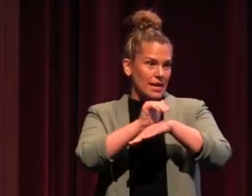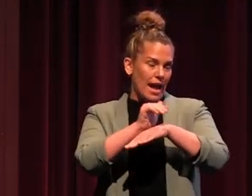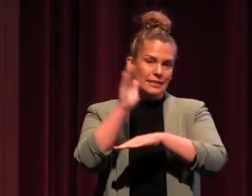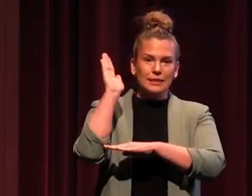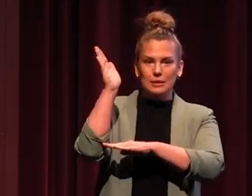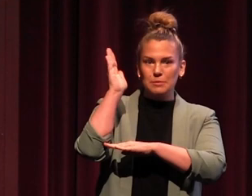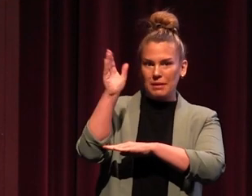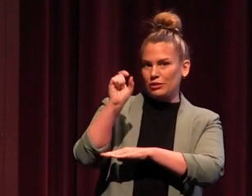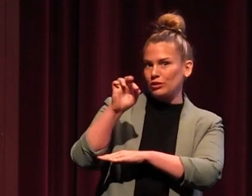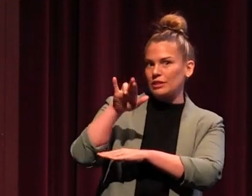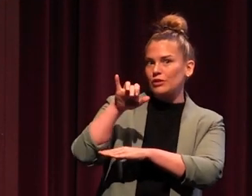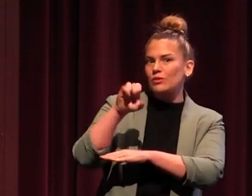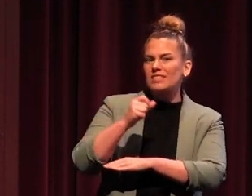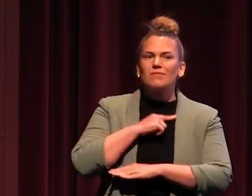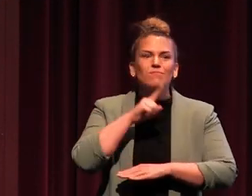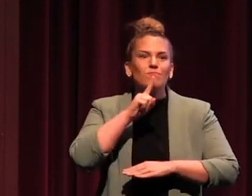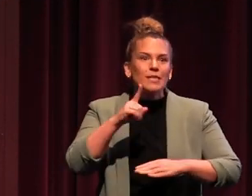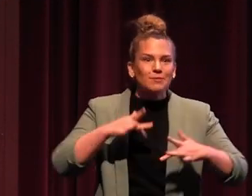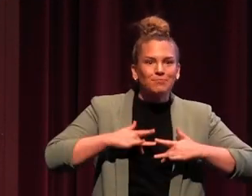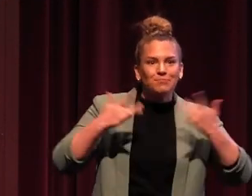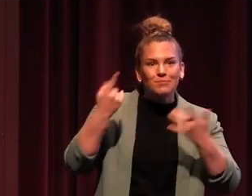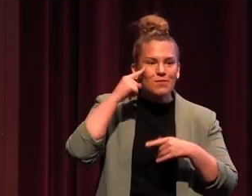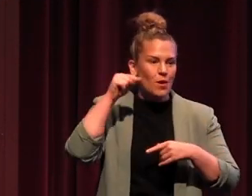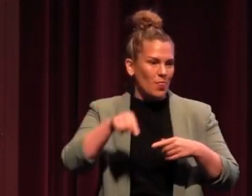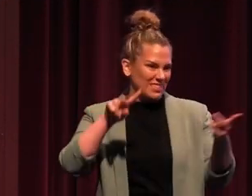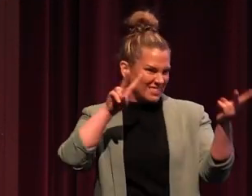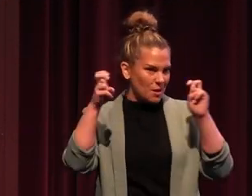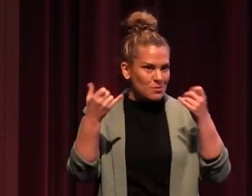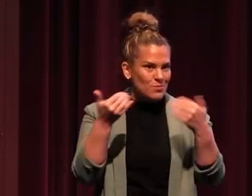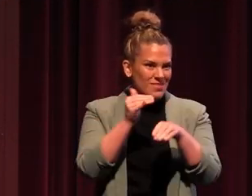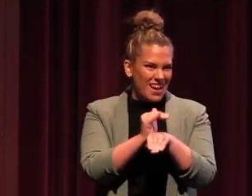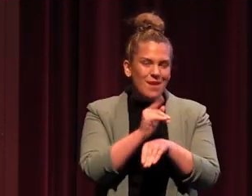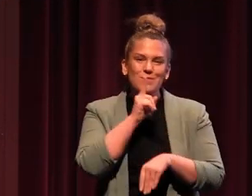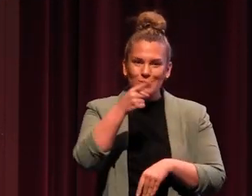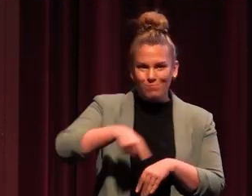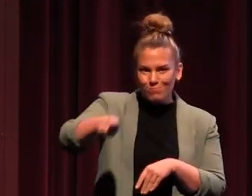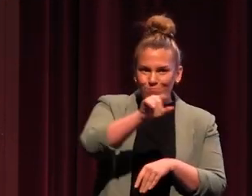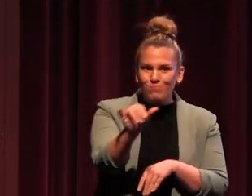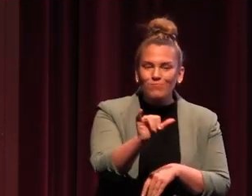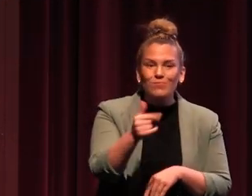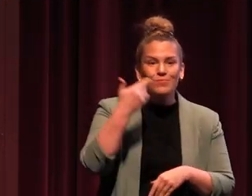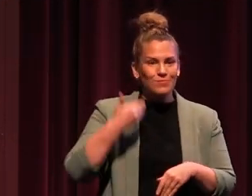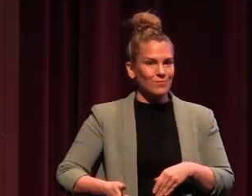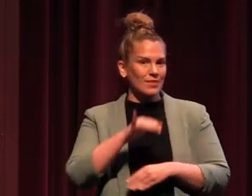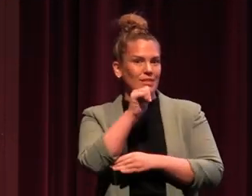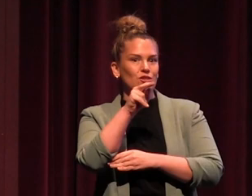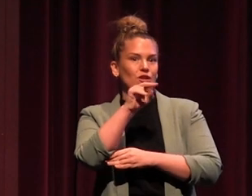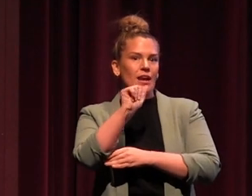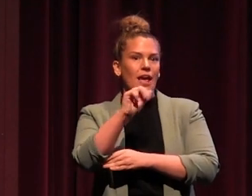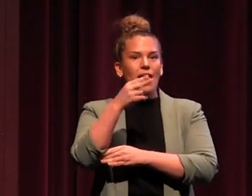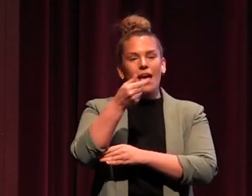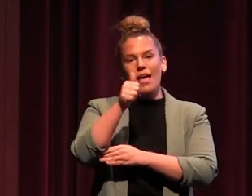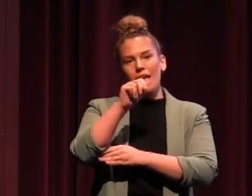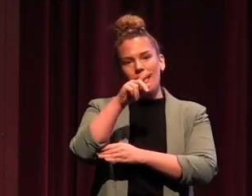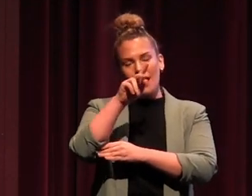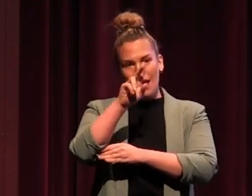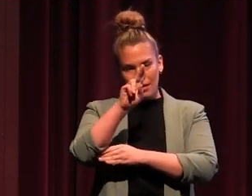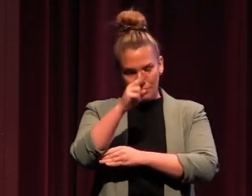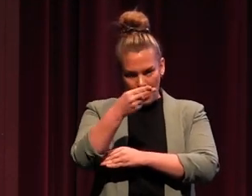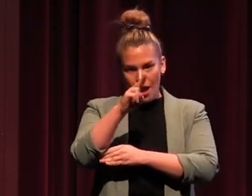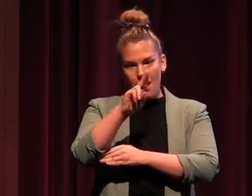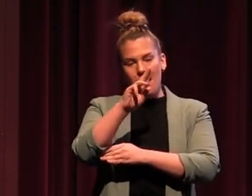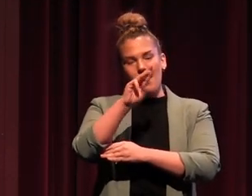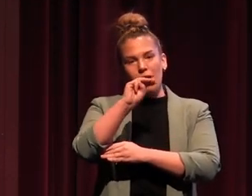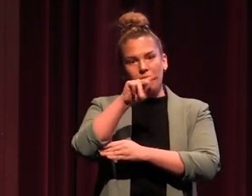looking forward to this evening's topic, as I'm sure you are too. I'm Jana Hempel, the Community Engagement Manager for the Deschutes Land